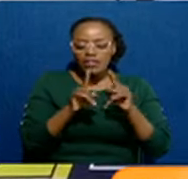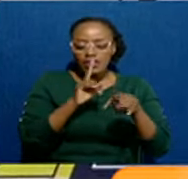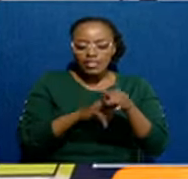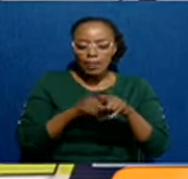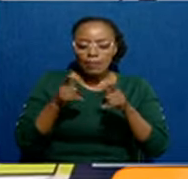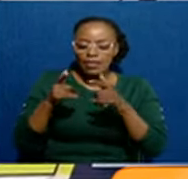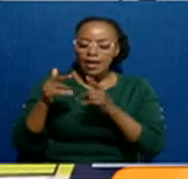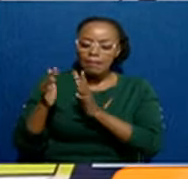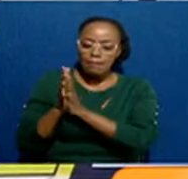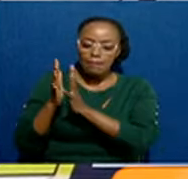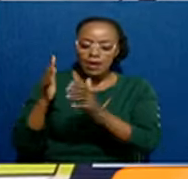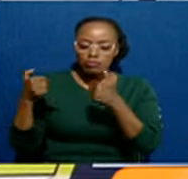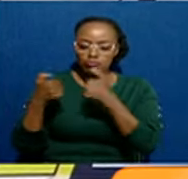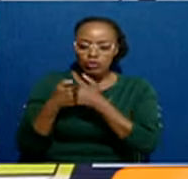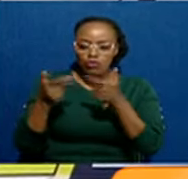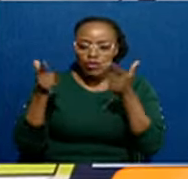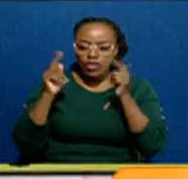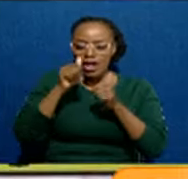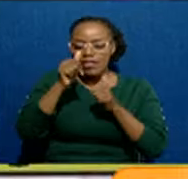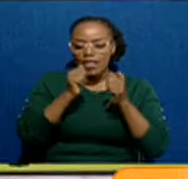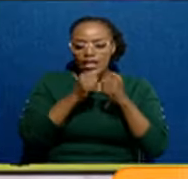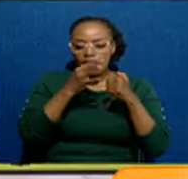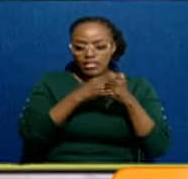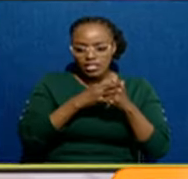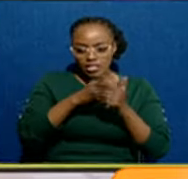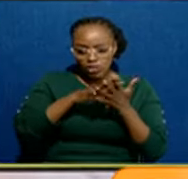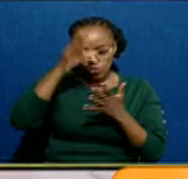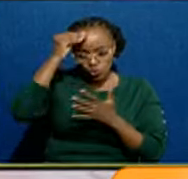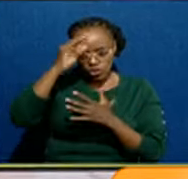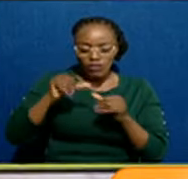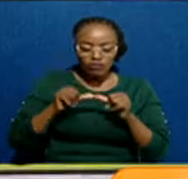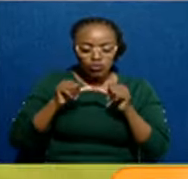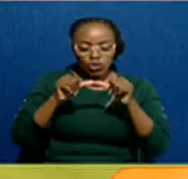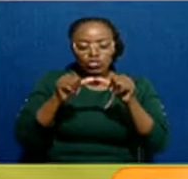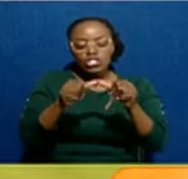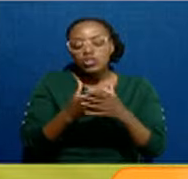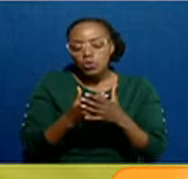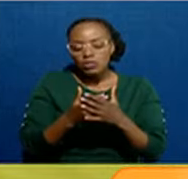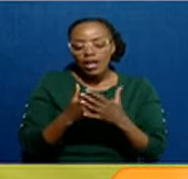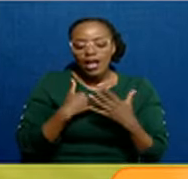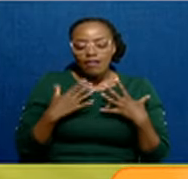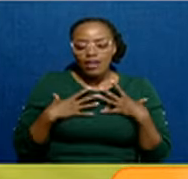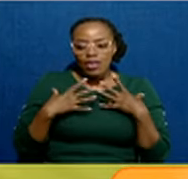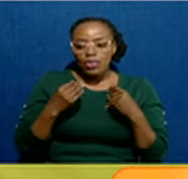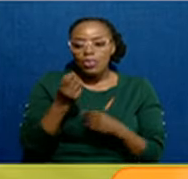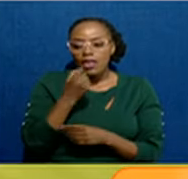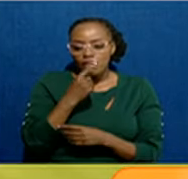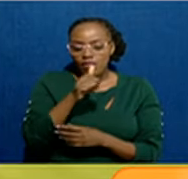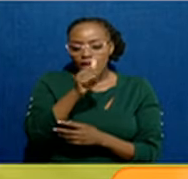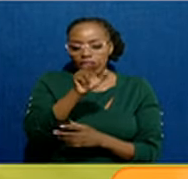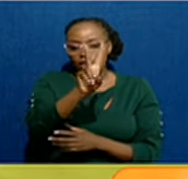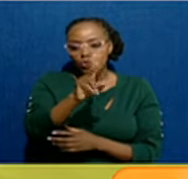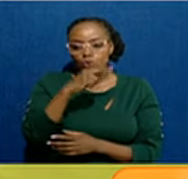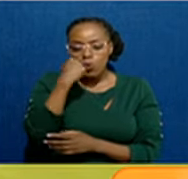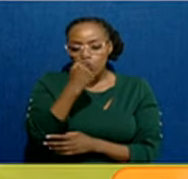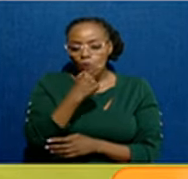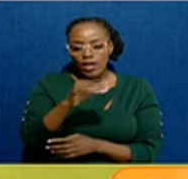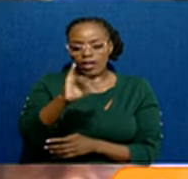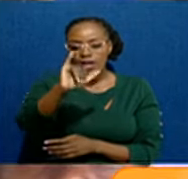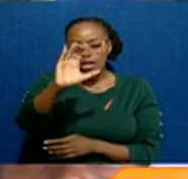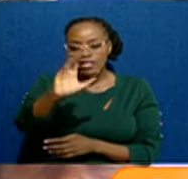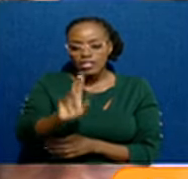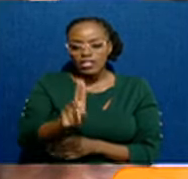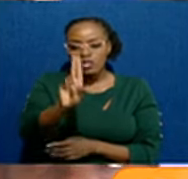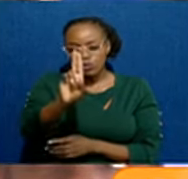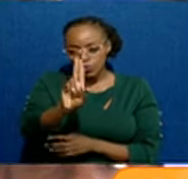collided with a truck. 18 other students who survived are recuperating at a Nairobi hospital, with the two of them in critical condition.